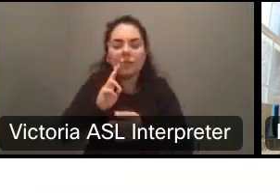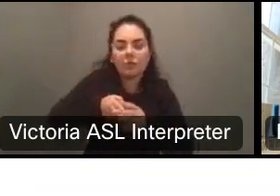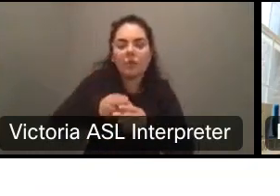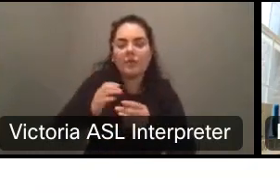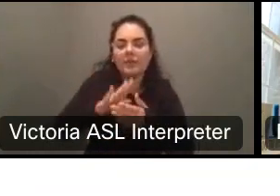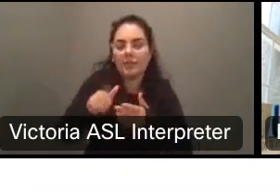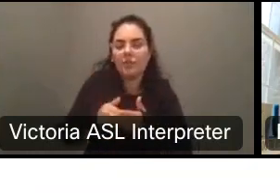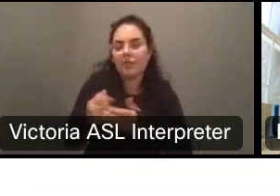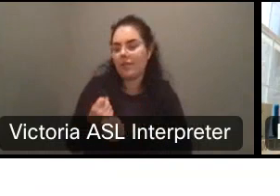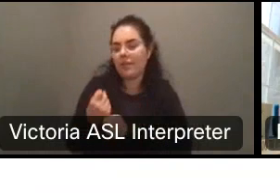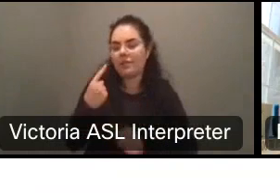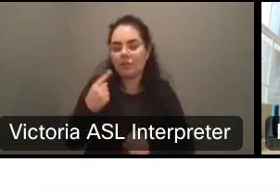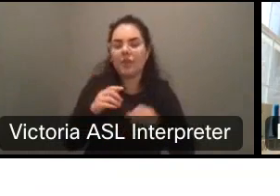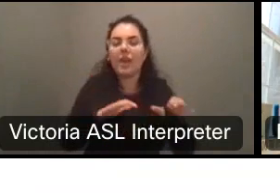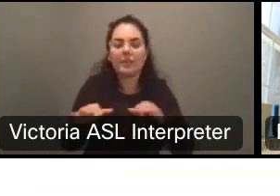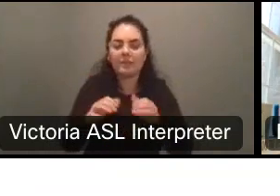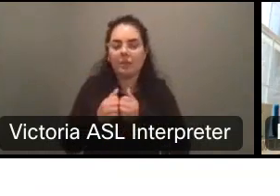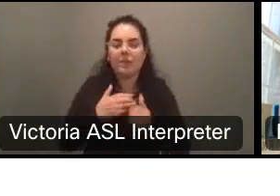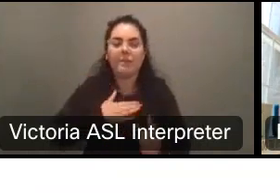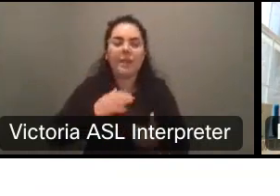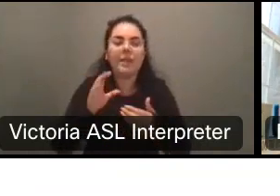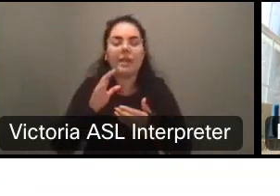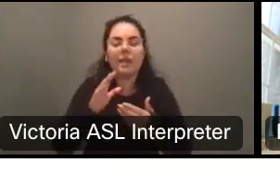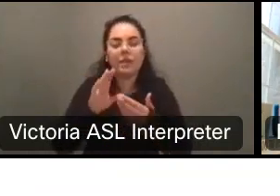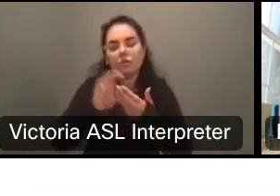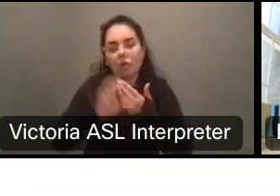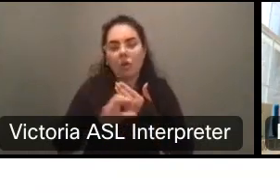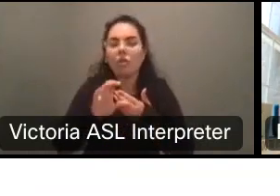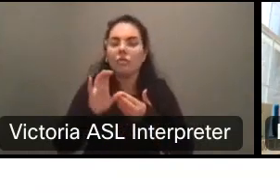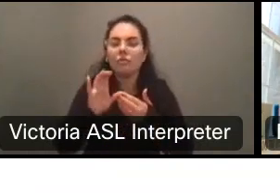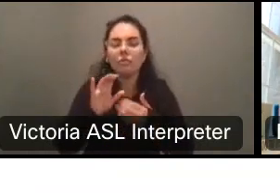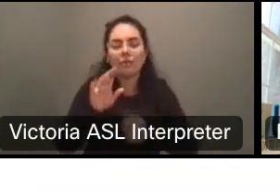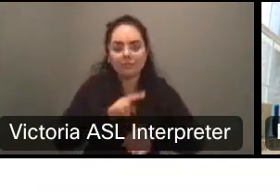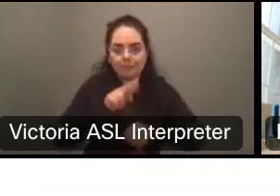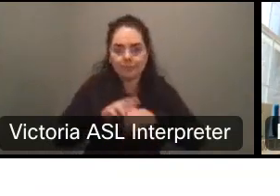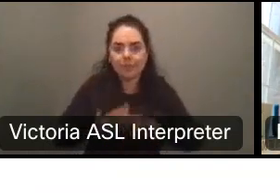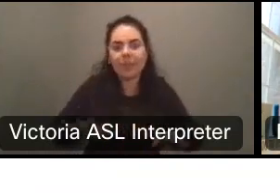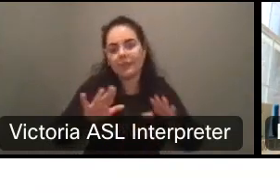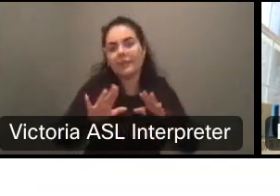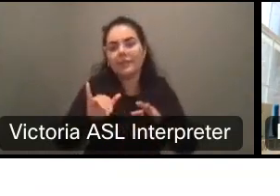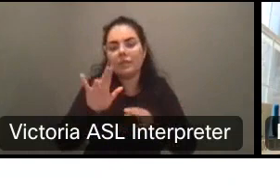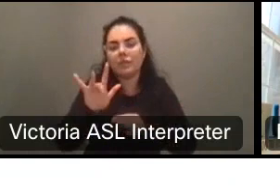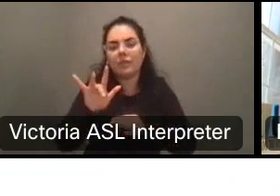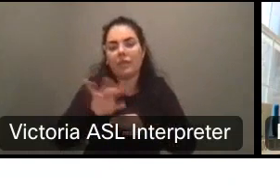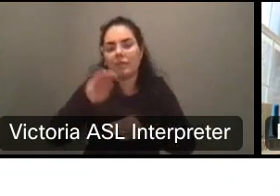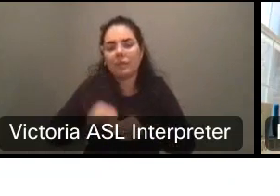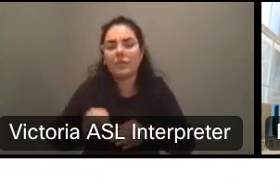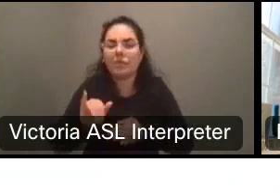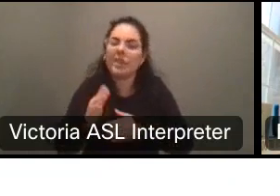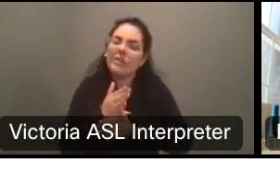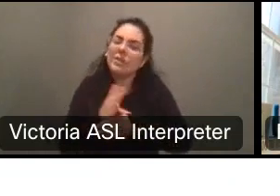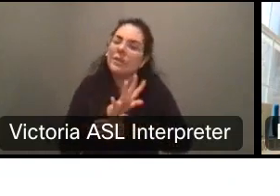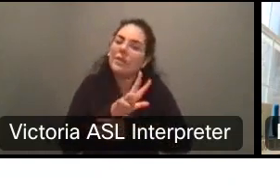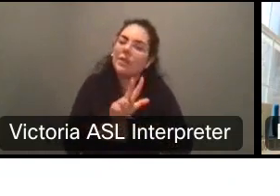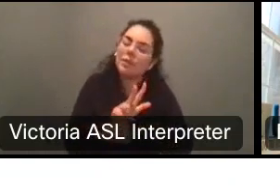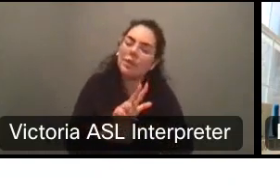year are activated with MyChart. Nationally, this puts us in the top 25%. The Epic average is 53. When you compare